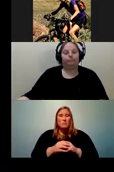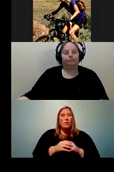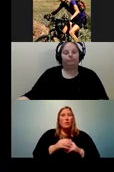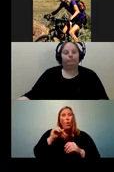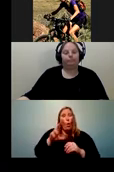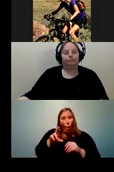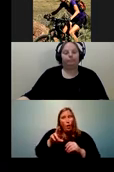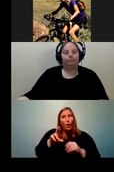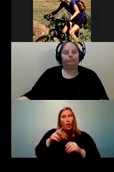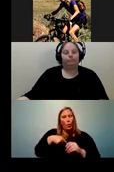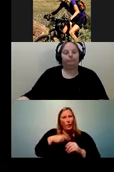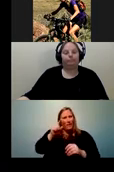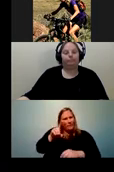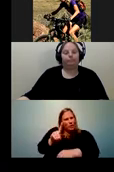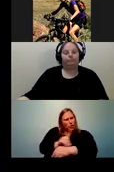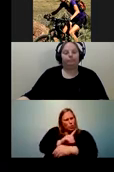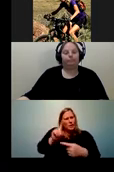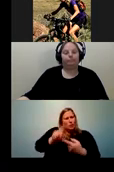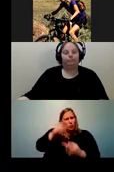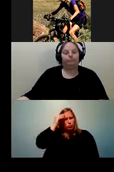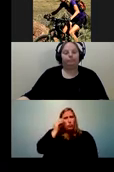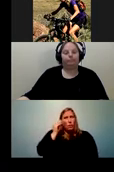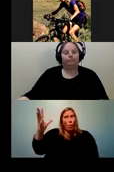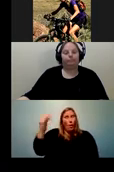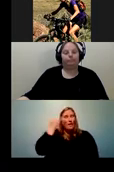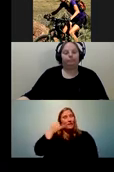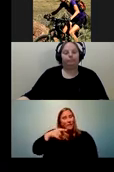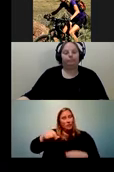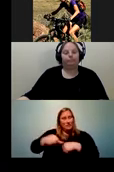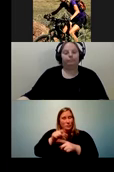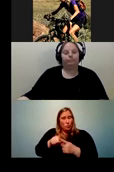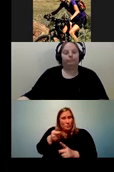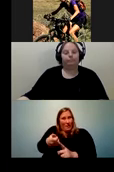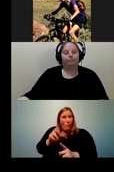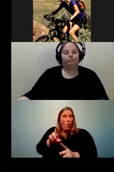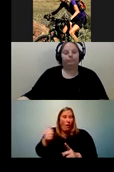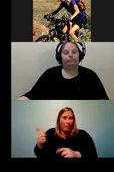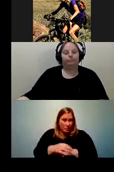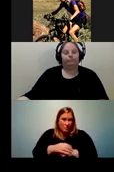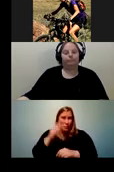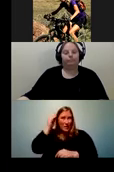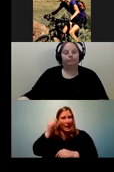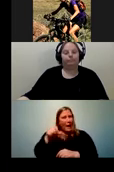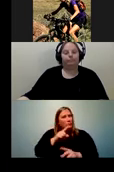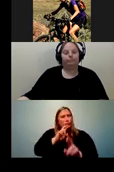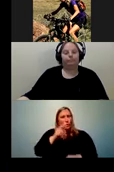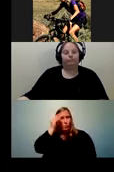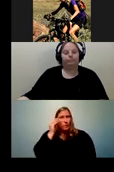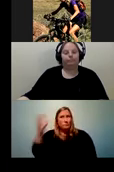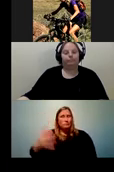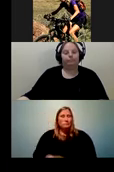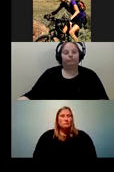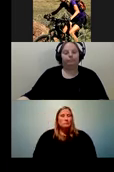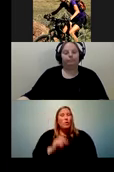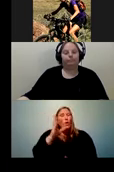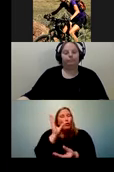our confidentiality, and that's when there's danger to self or others. Record keeping and convenience. Record